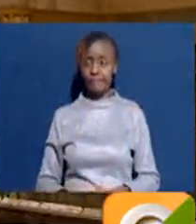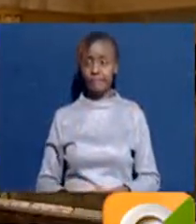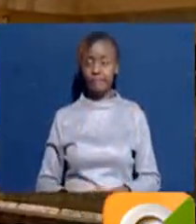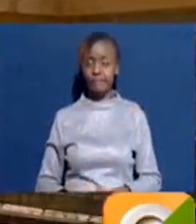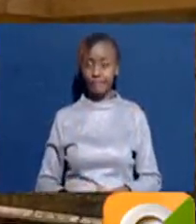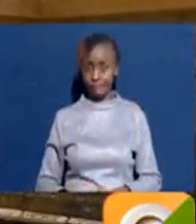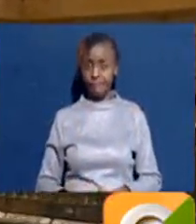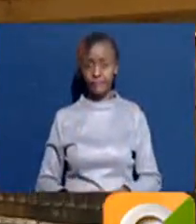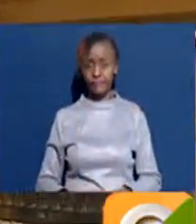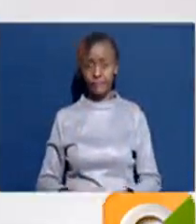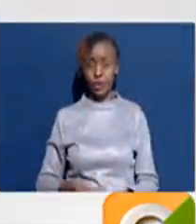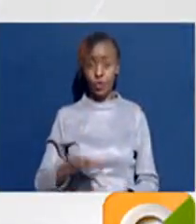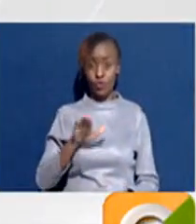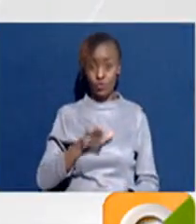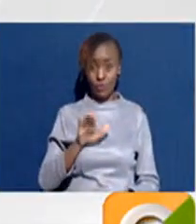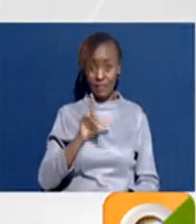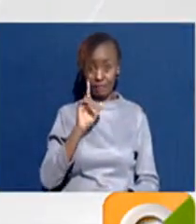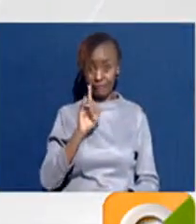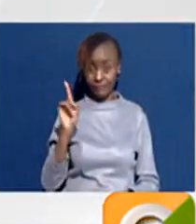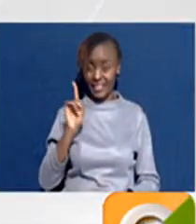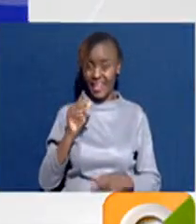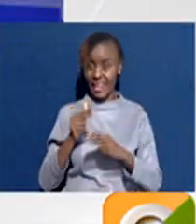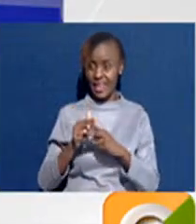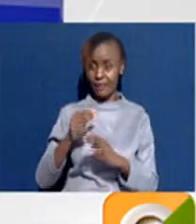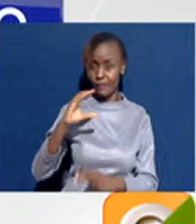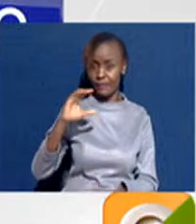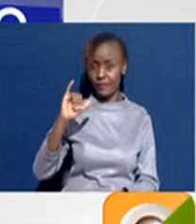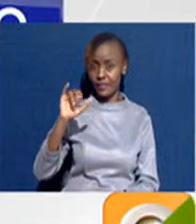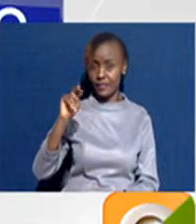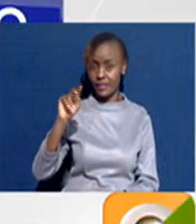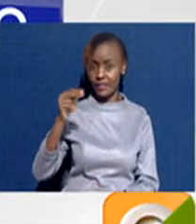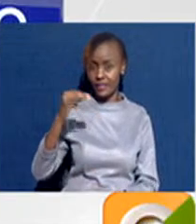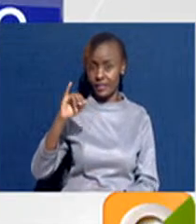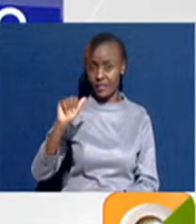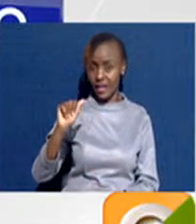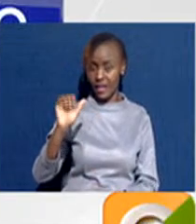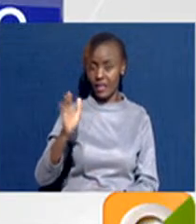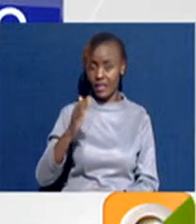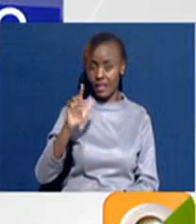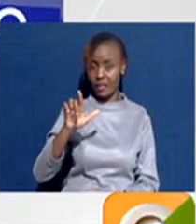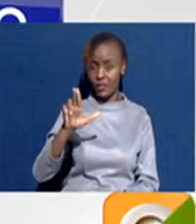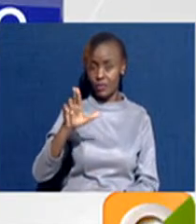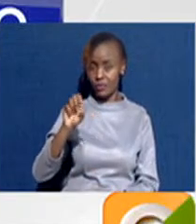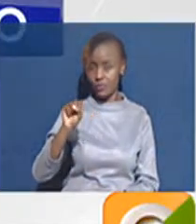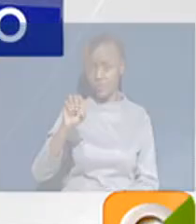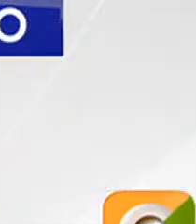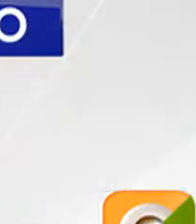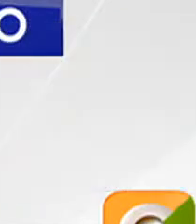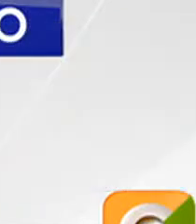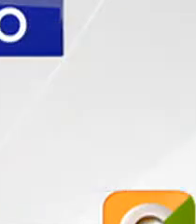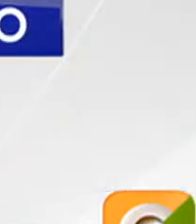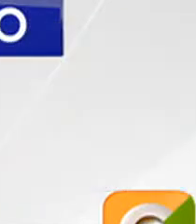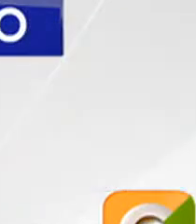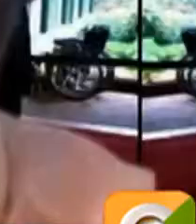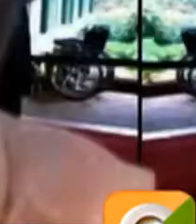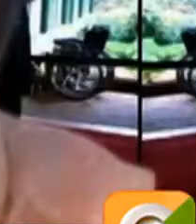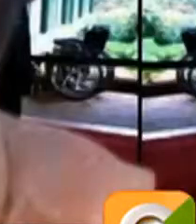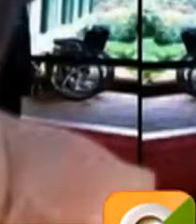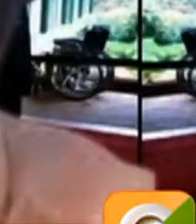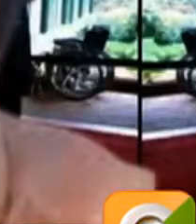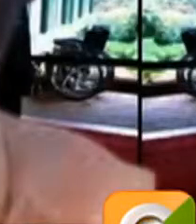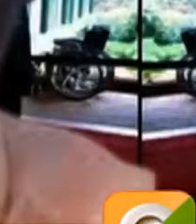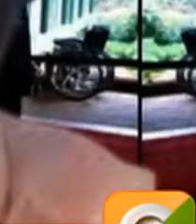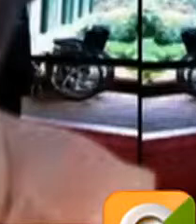The woman in custody, Cynthia Lusego Andalo, is among people who were last seen with Nairobi Hospital